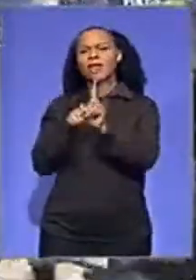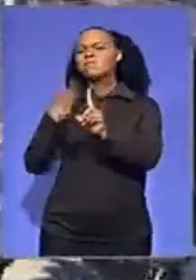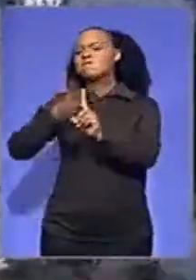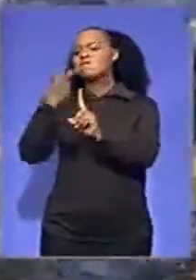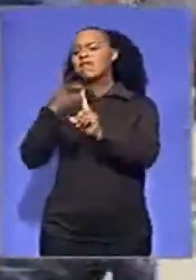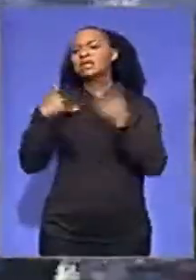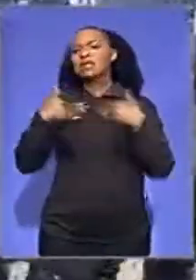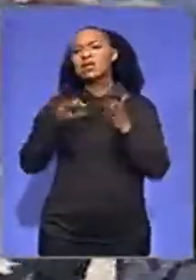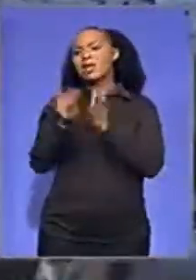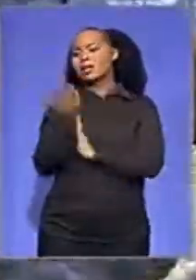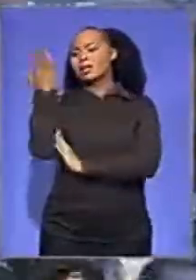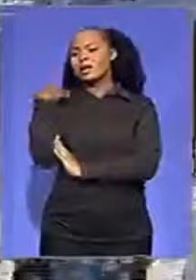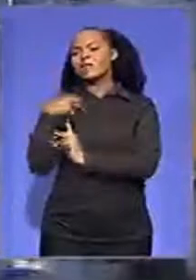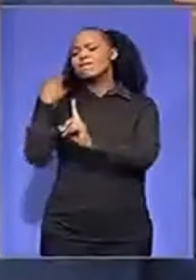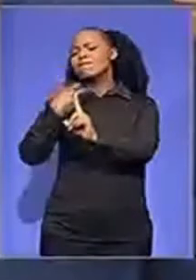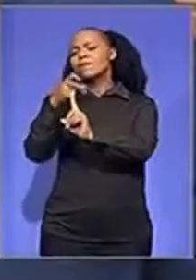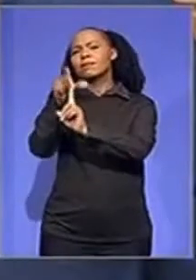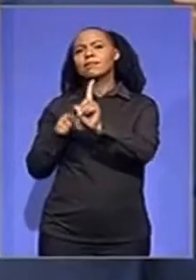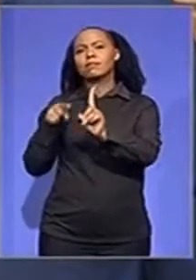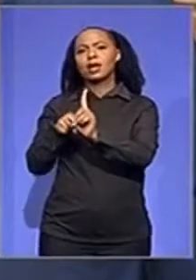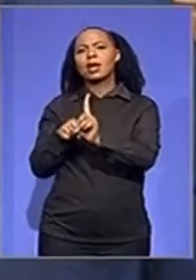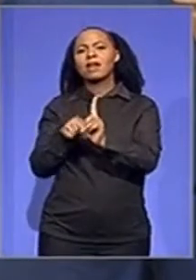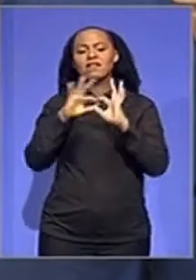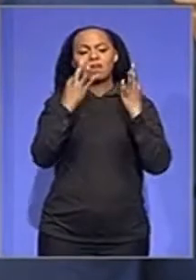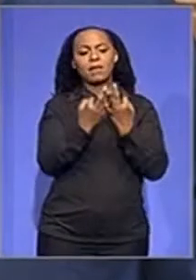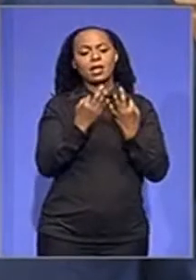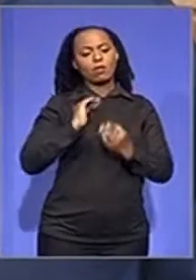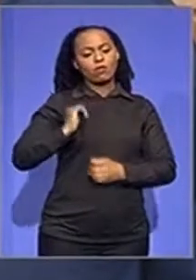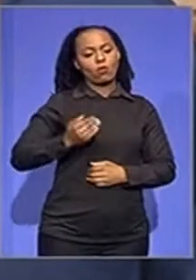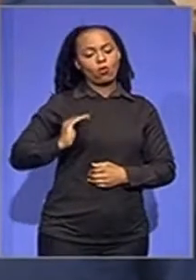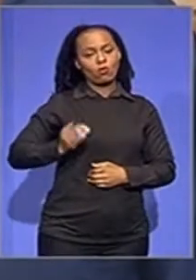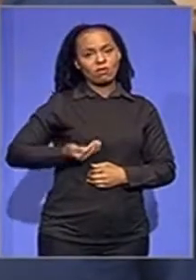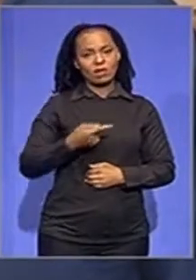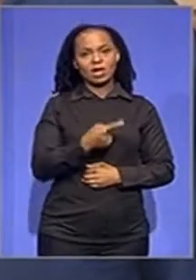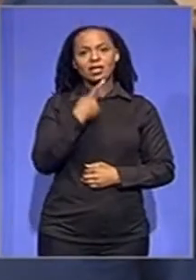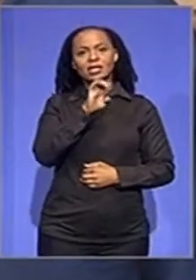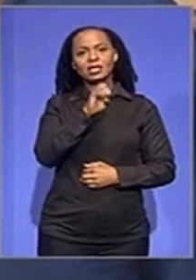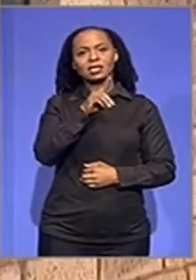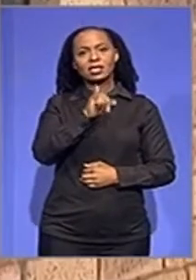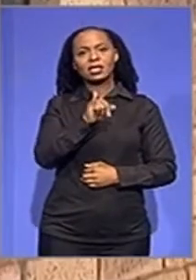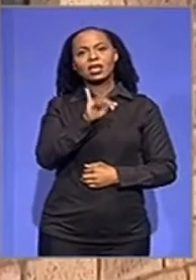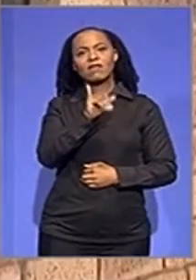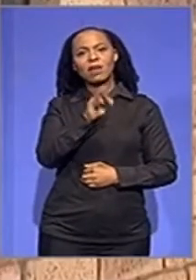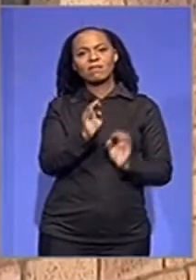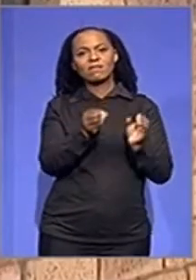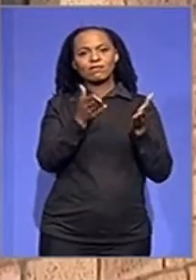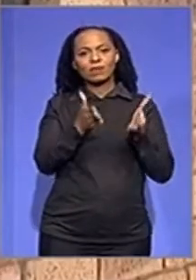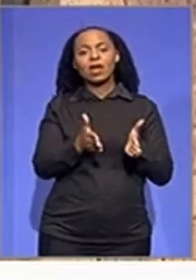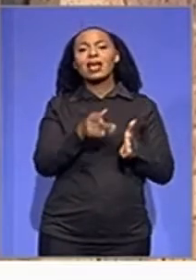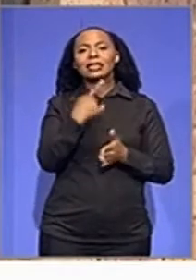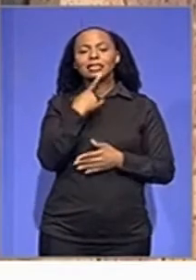e fetileng mme ba lelapa ba re ba imolohile. Re ikutlwa re thabile haholo because ho no so sena boroko ho